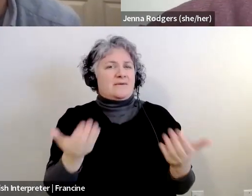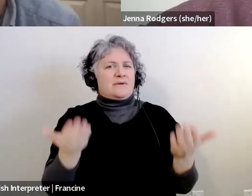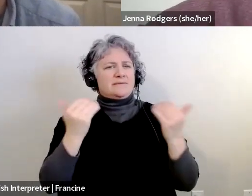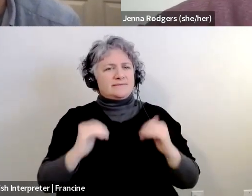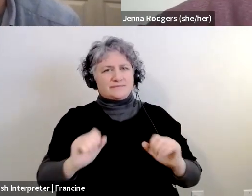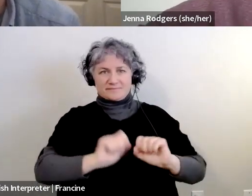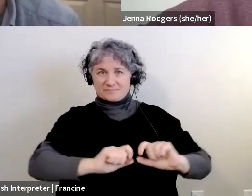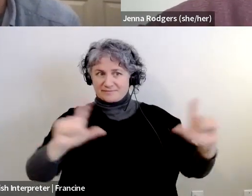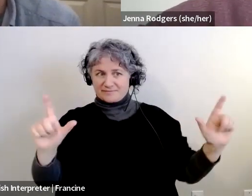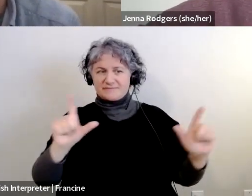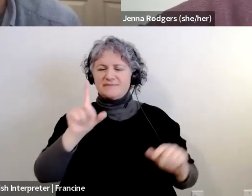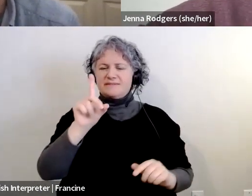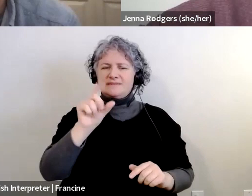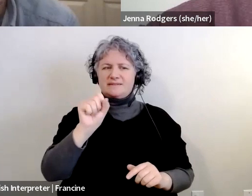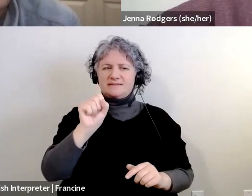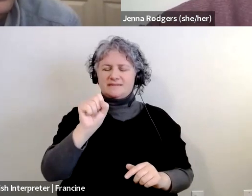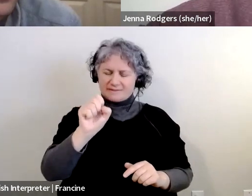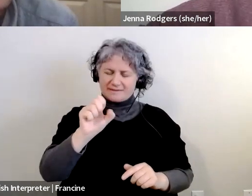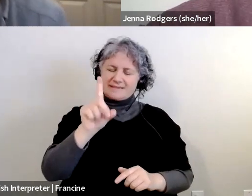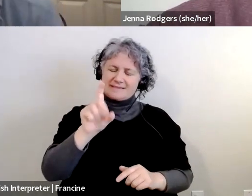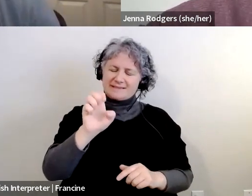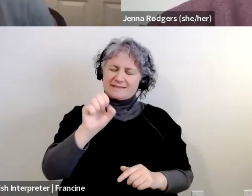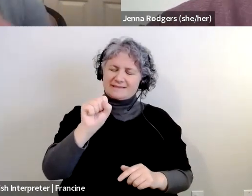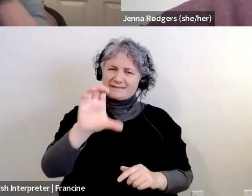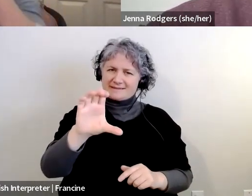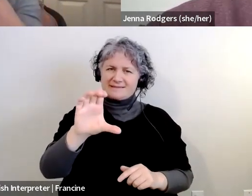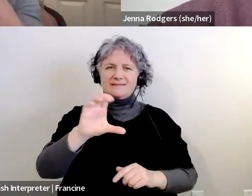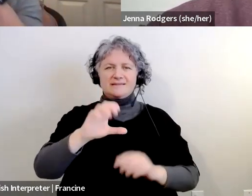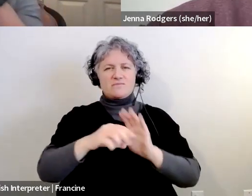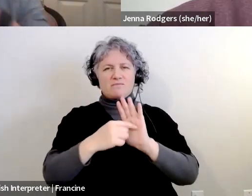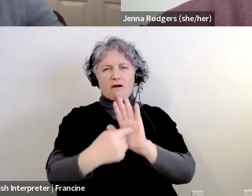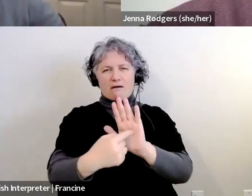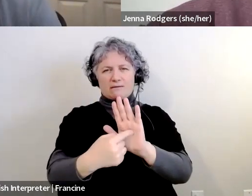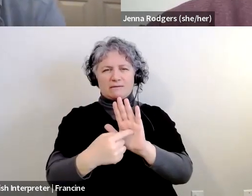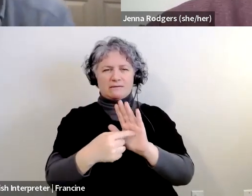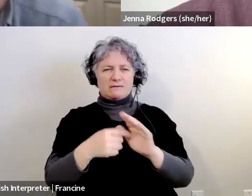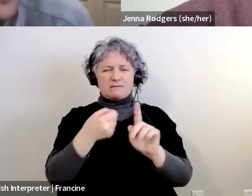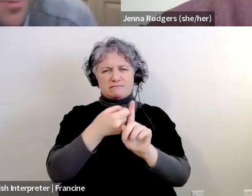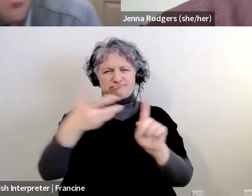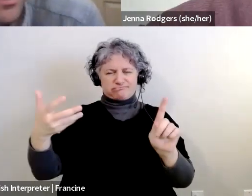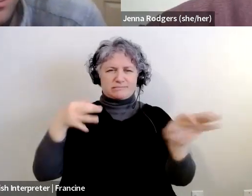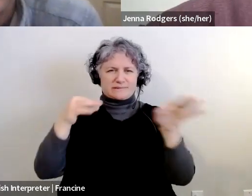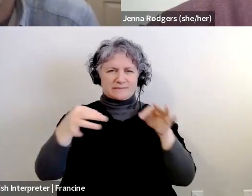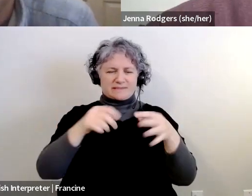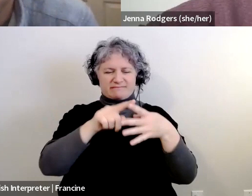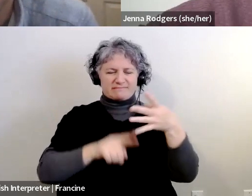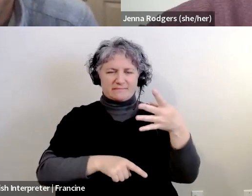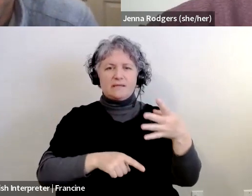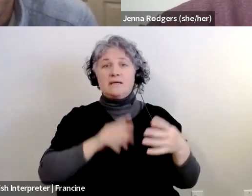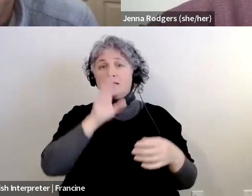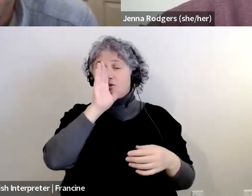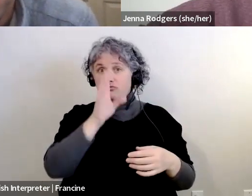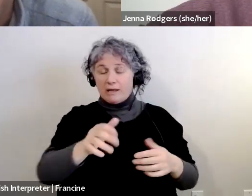slide. So this is about an assertive communication model that's useful for being direct without